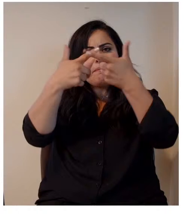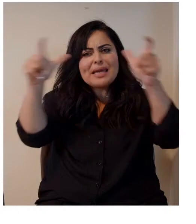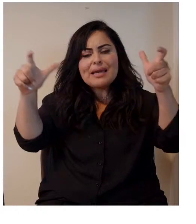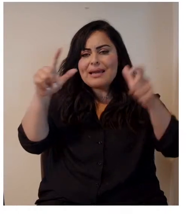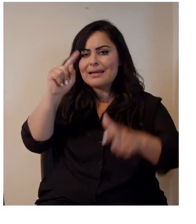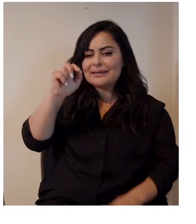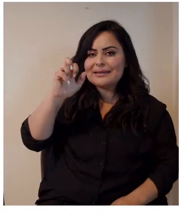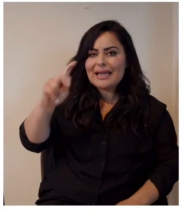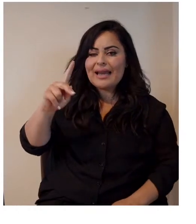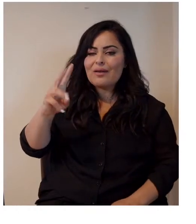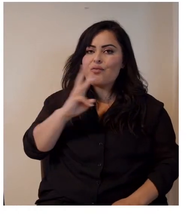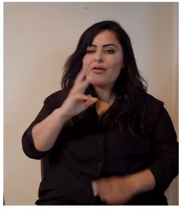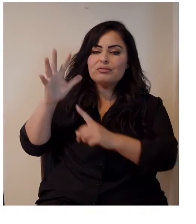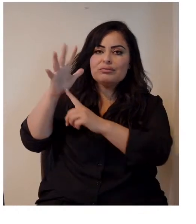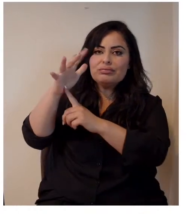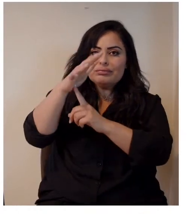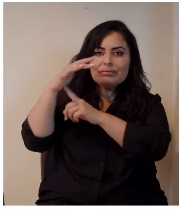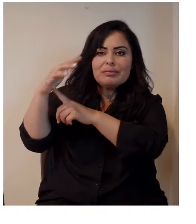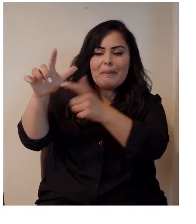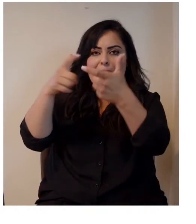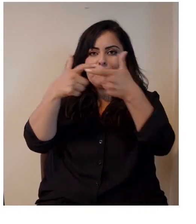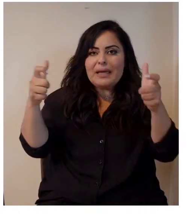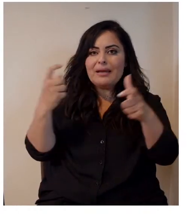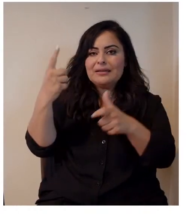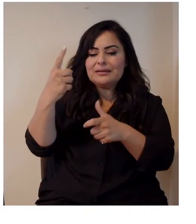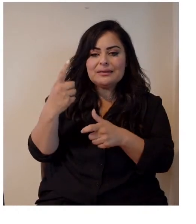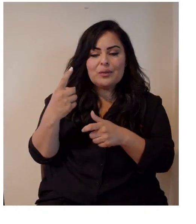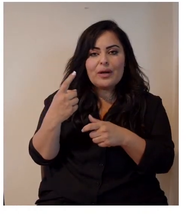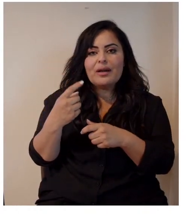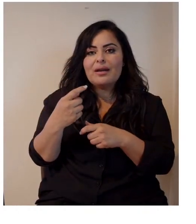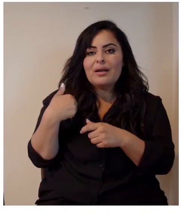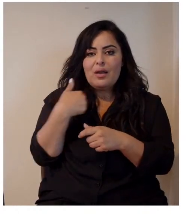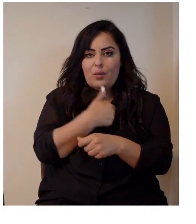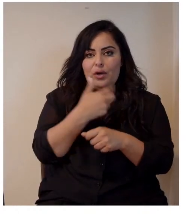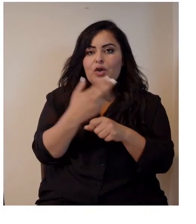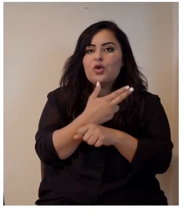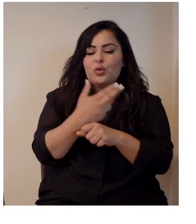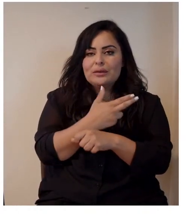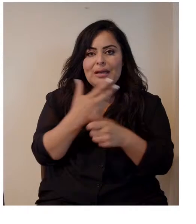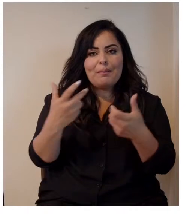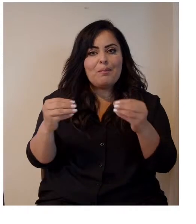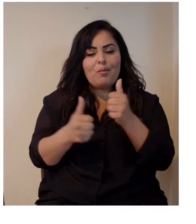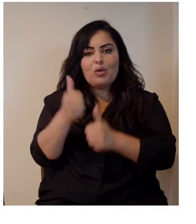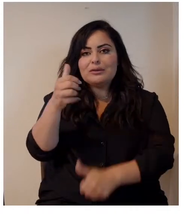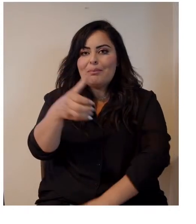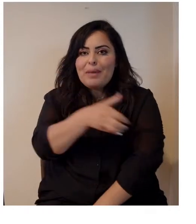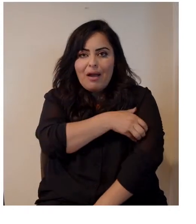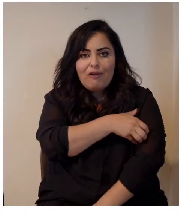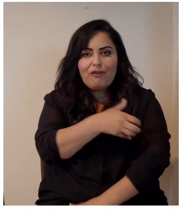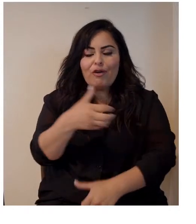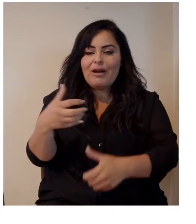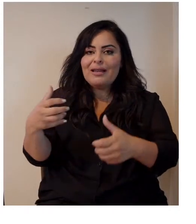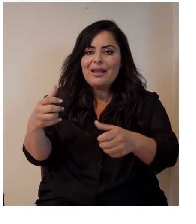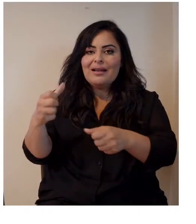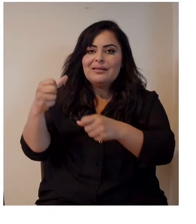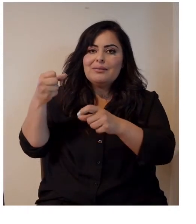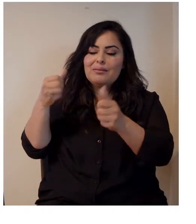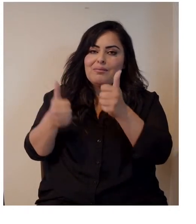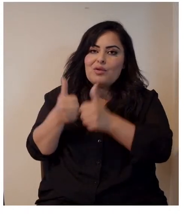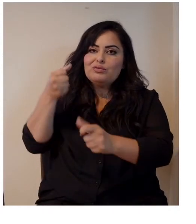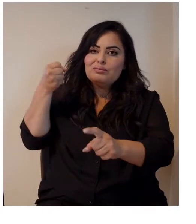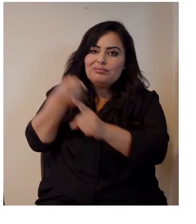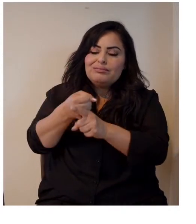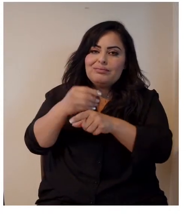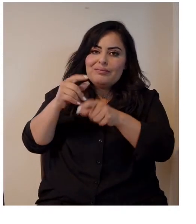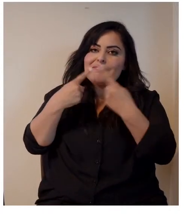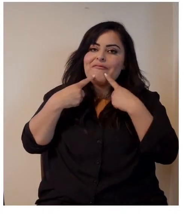tanker, right? So it's our Type 1s. It's our biggest aircraft that we fly out there, and they are the most powerful, and they do pack the most punch.